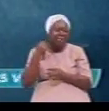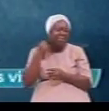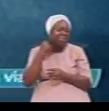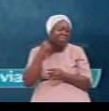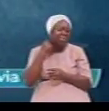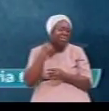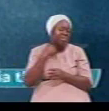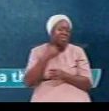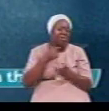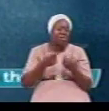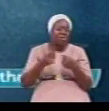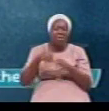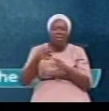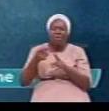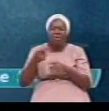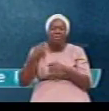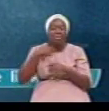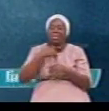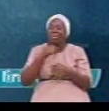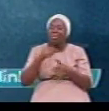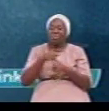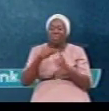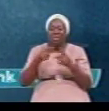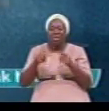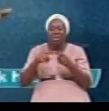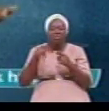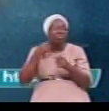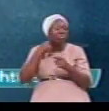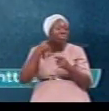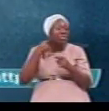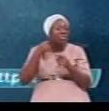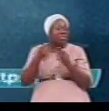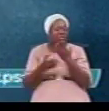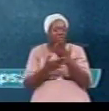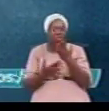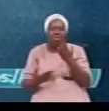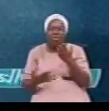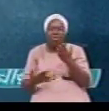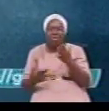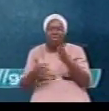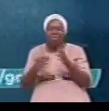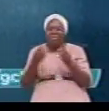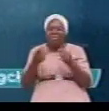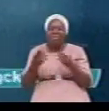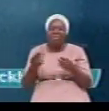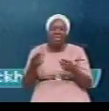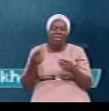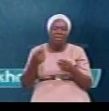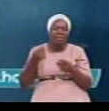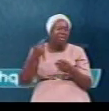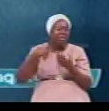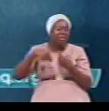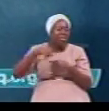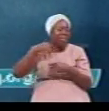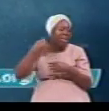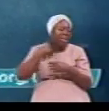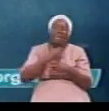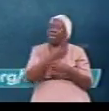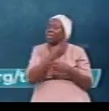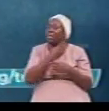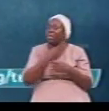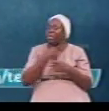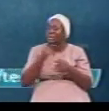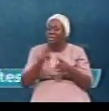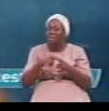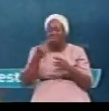my neck. When I tried to put it like this, I was bleeding. There were a number of them around my neck. So I